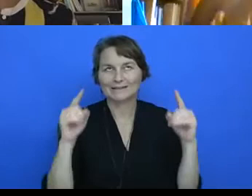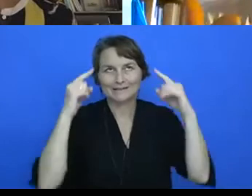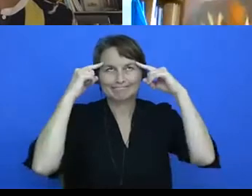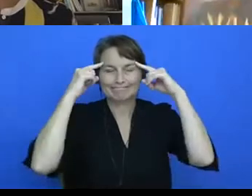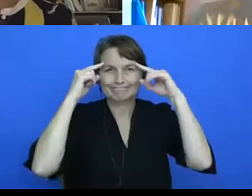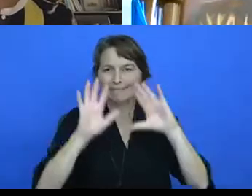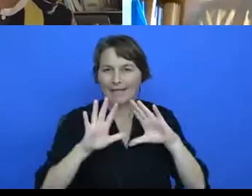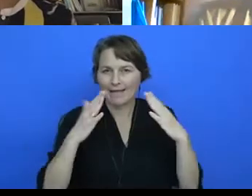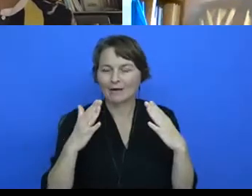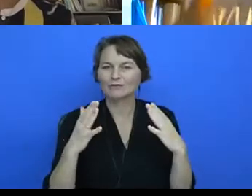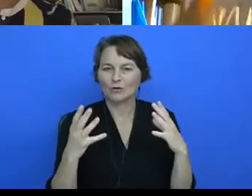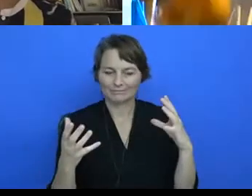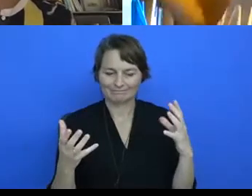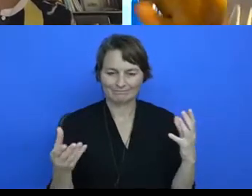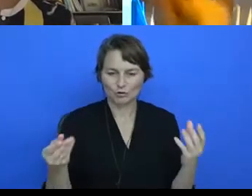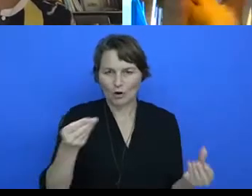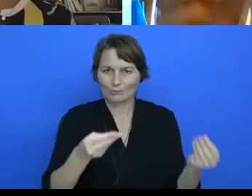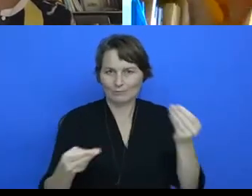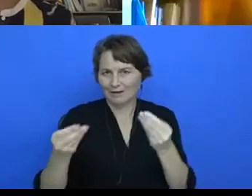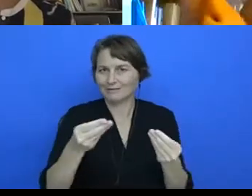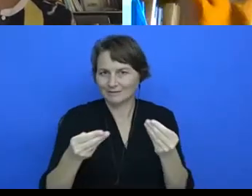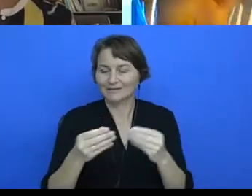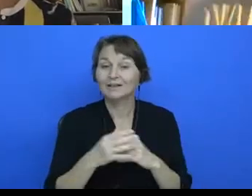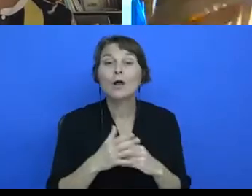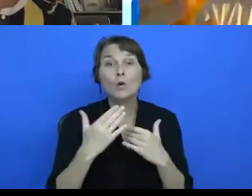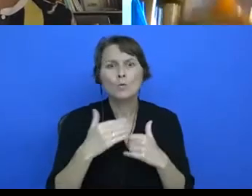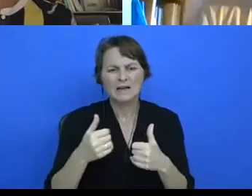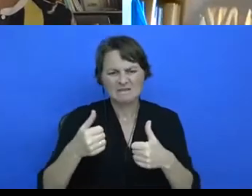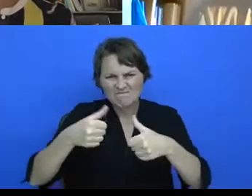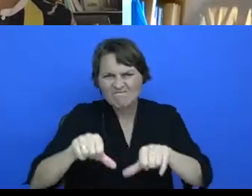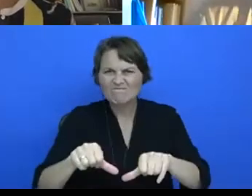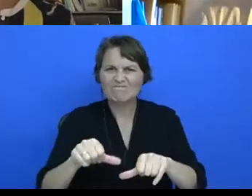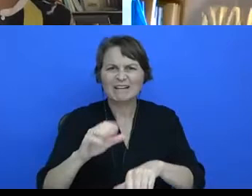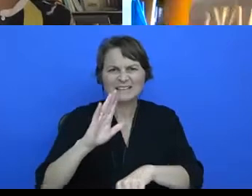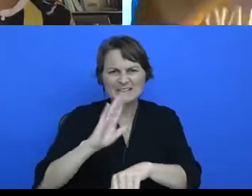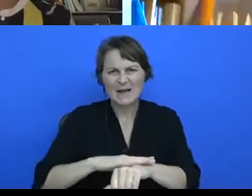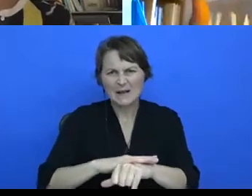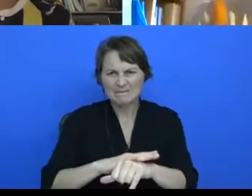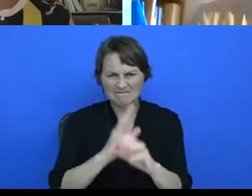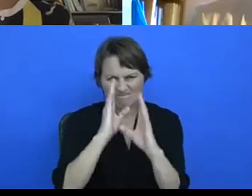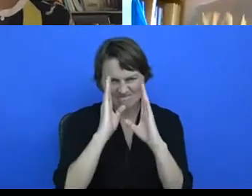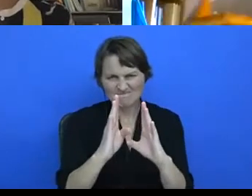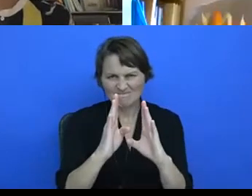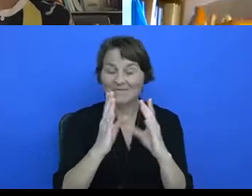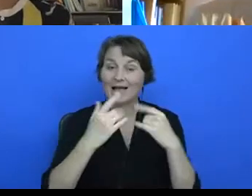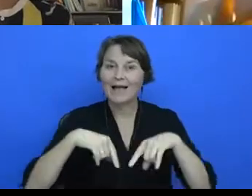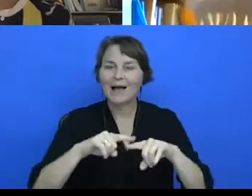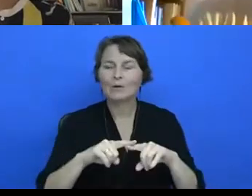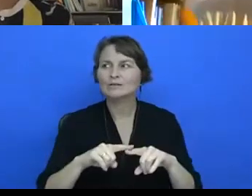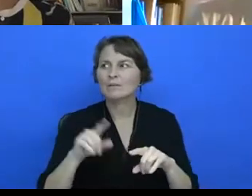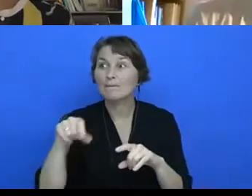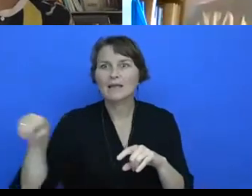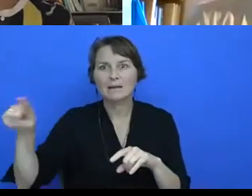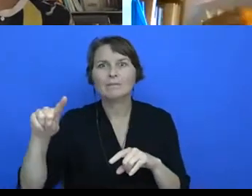we wanted to sort of impose our time zone on others, and we got some very good feedback about that. People felt they'd actually been